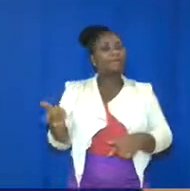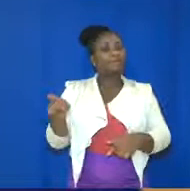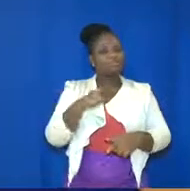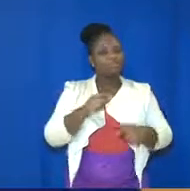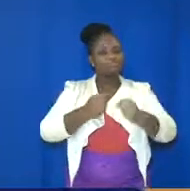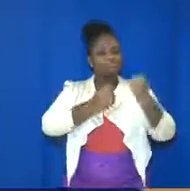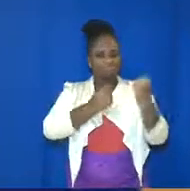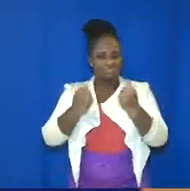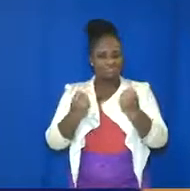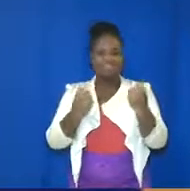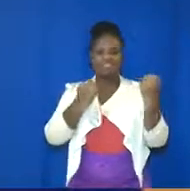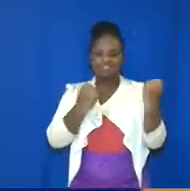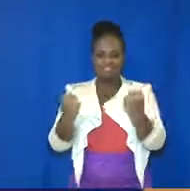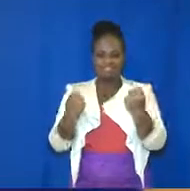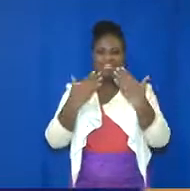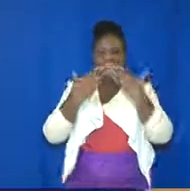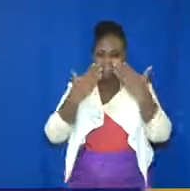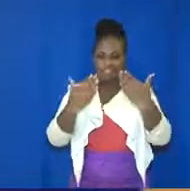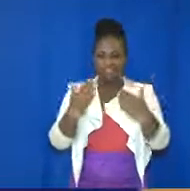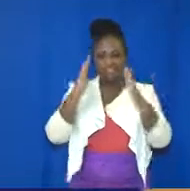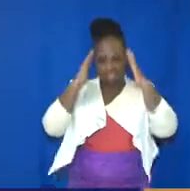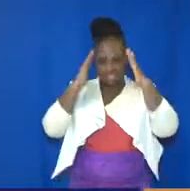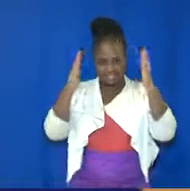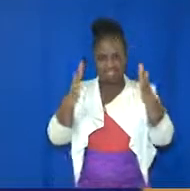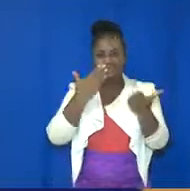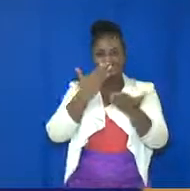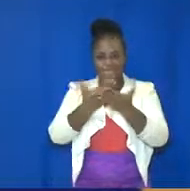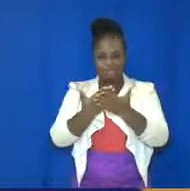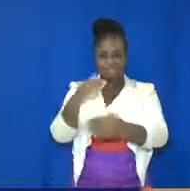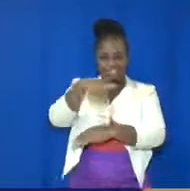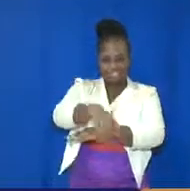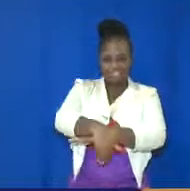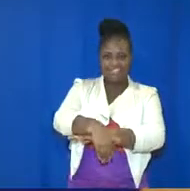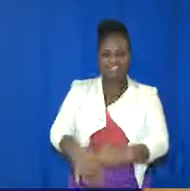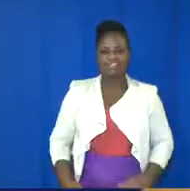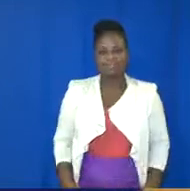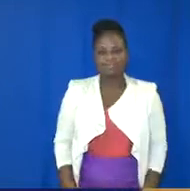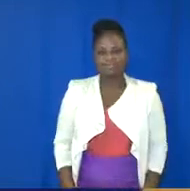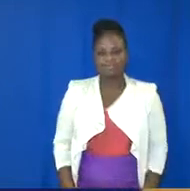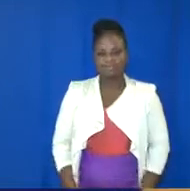and strong. I thank you for your attention, and have a good night.